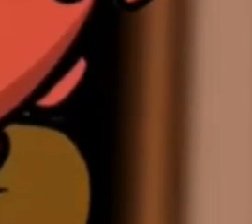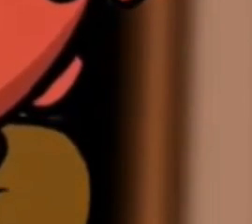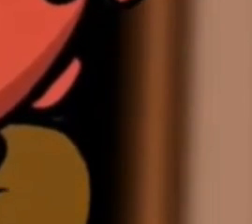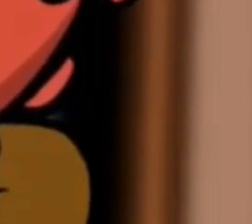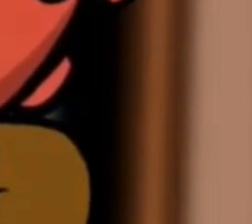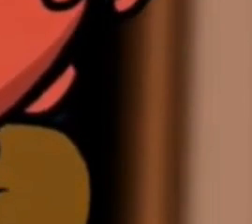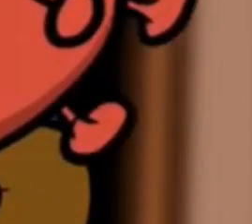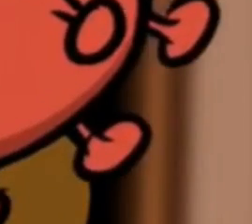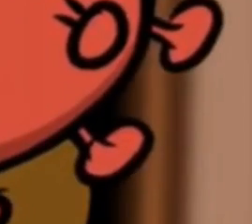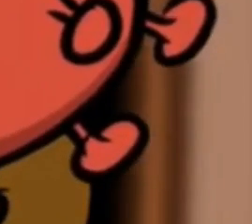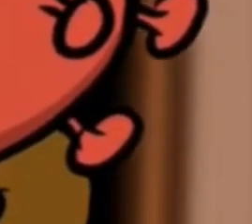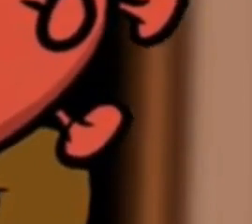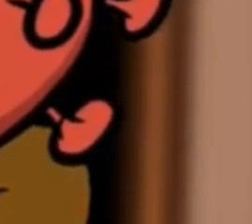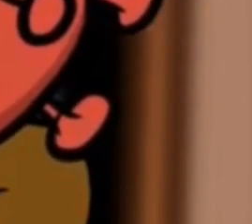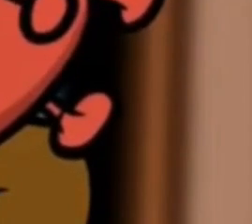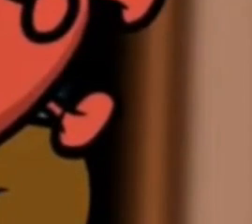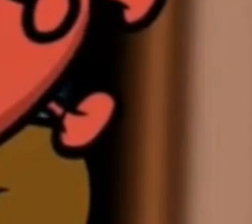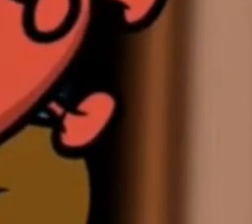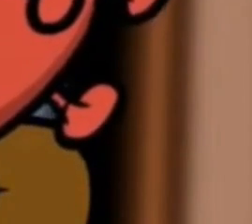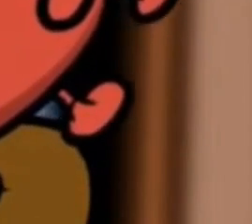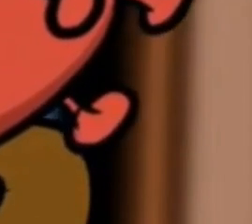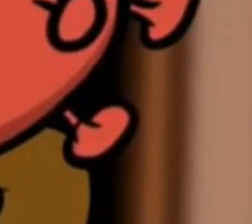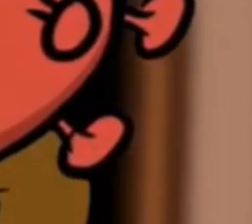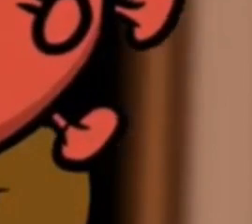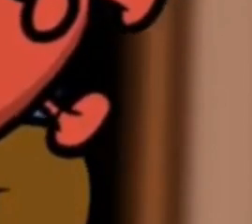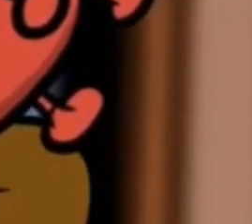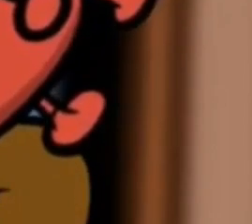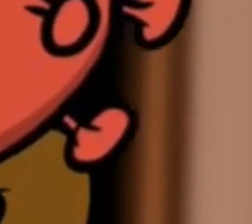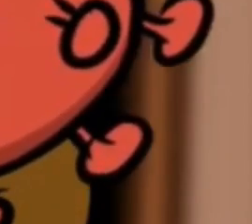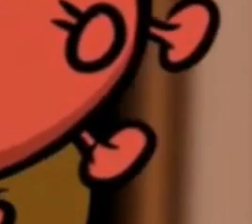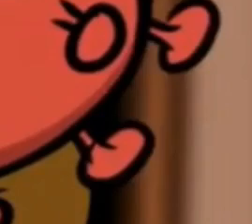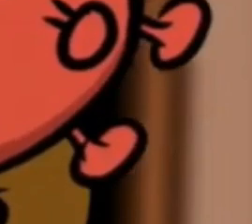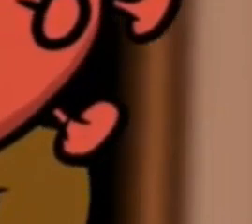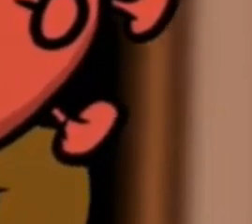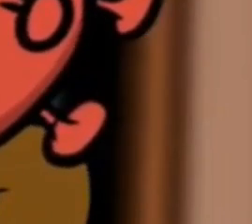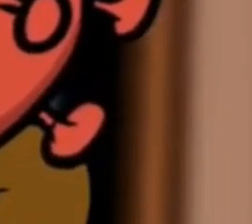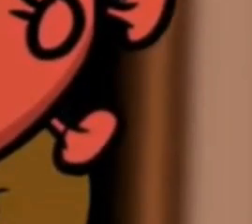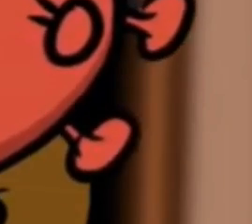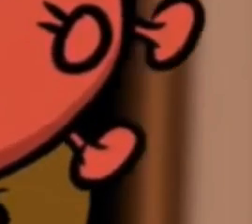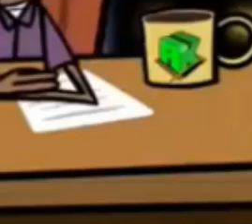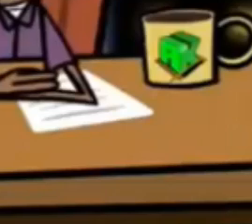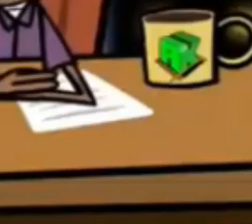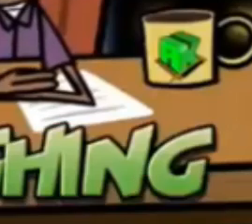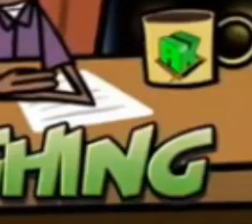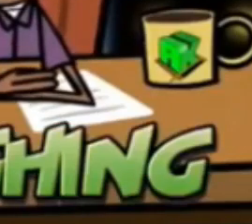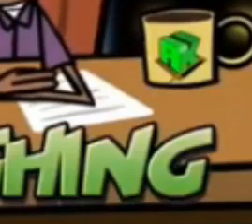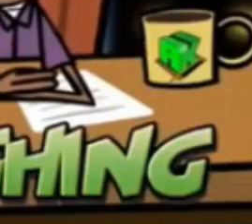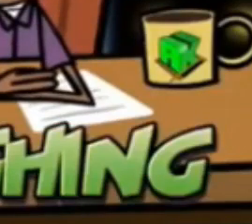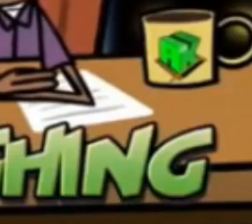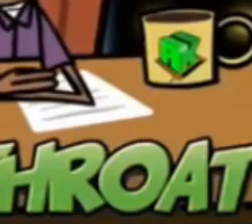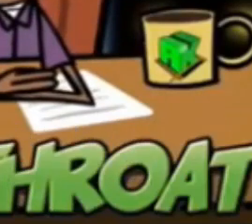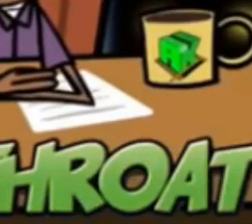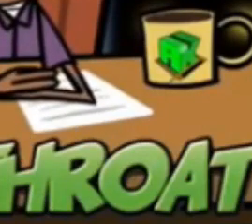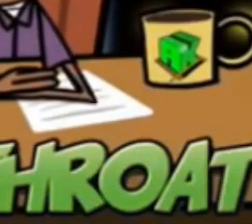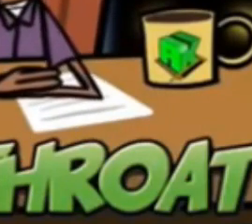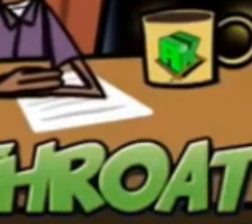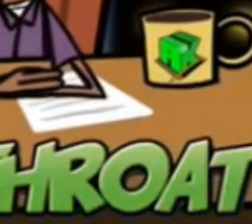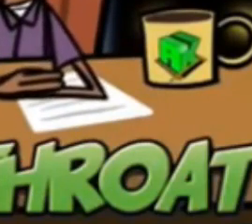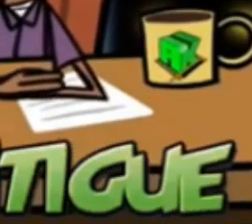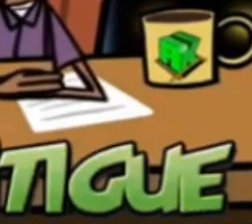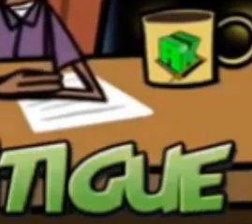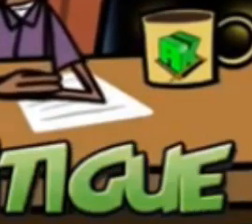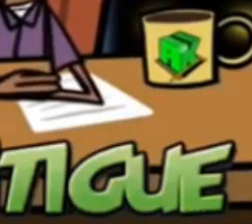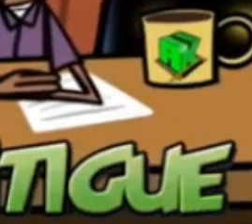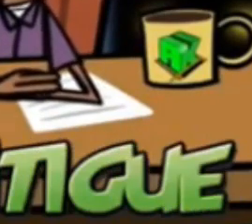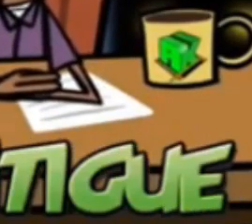Sunquick. Hortsford's Value Mart IGA is helping you spend less and save more. How, you ask? Essential